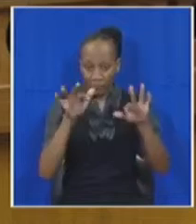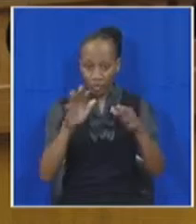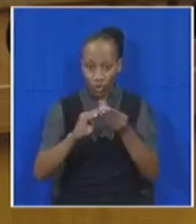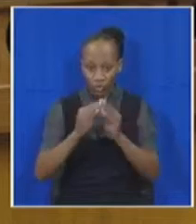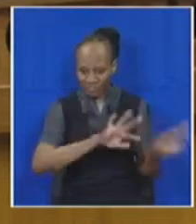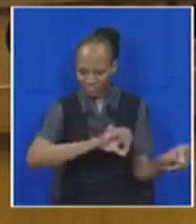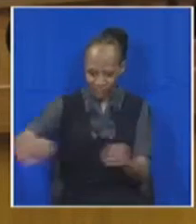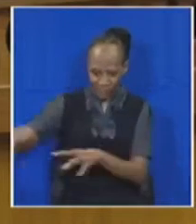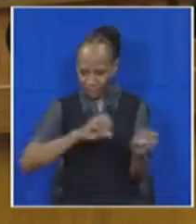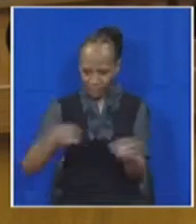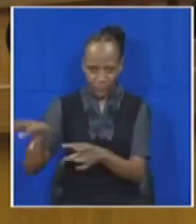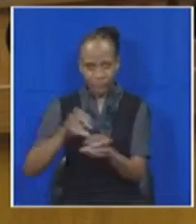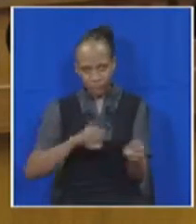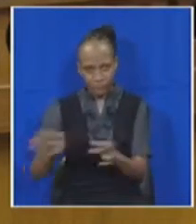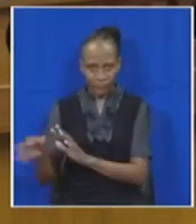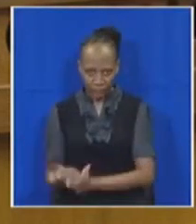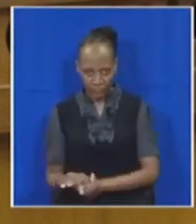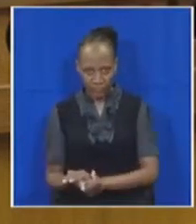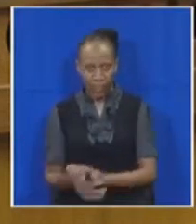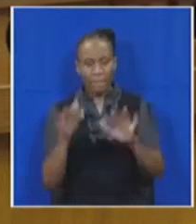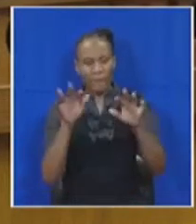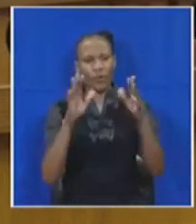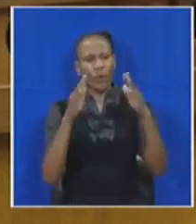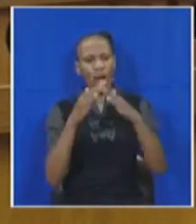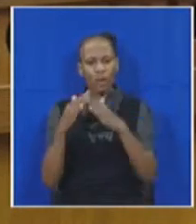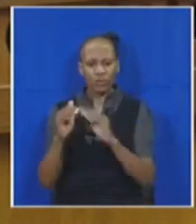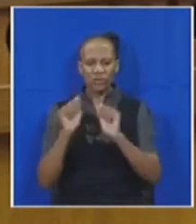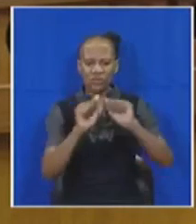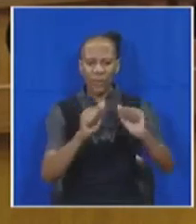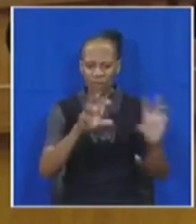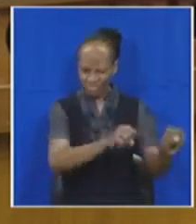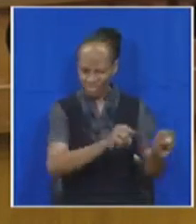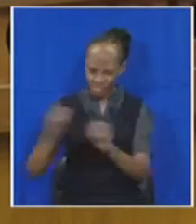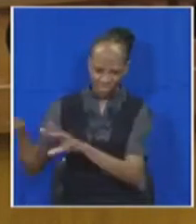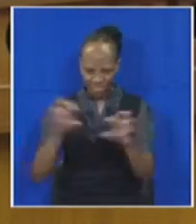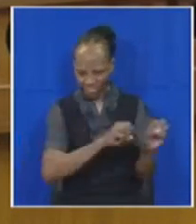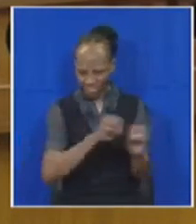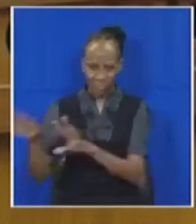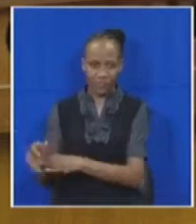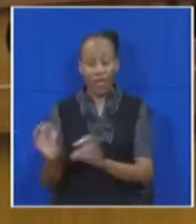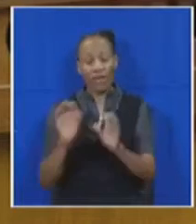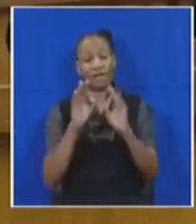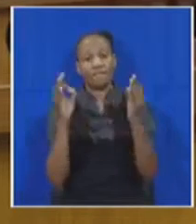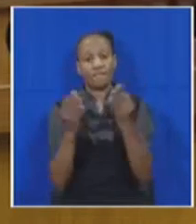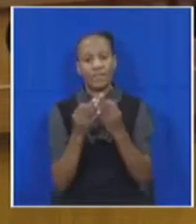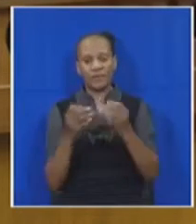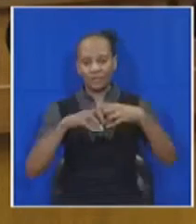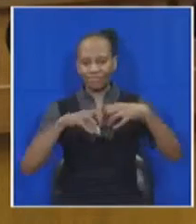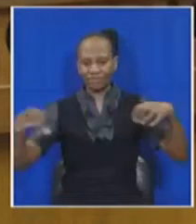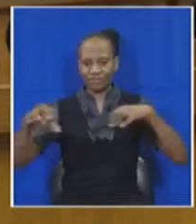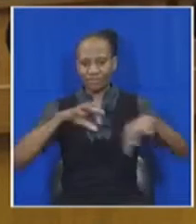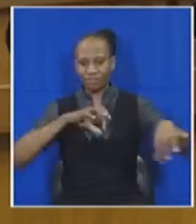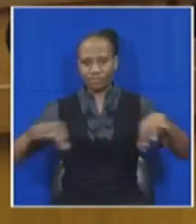People were wrenched from their homes and families were ripped apart.